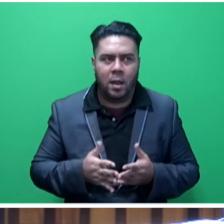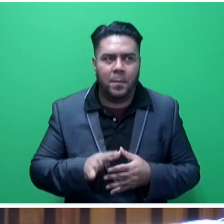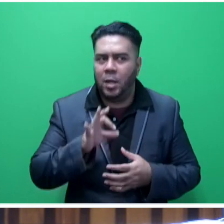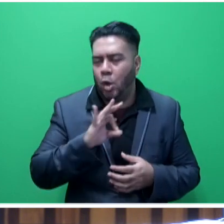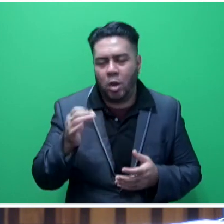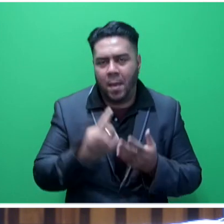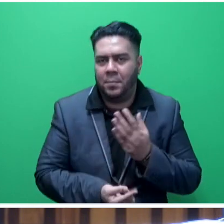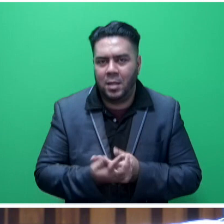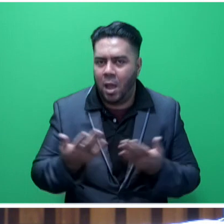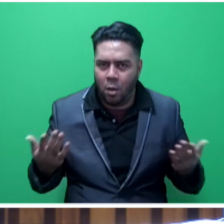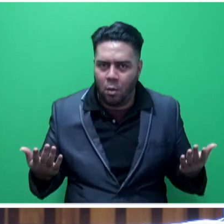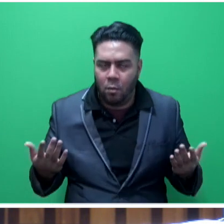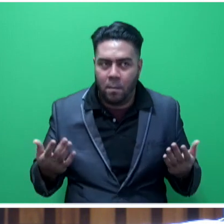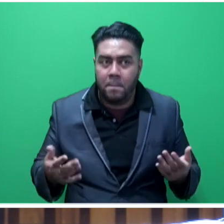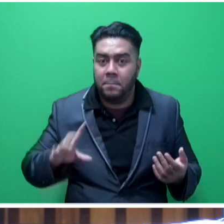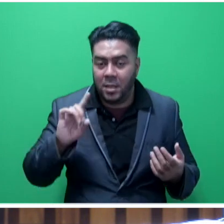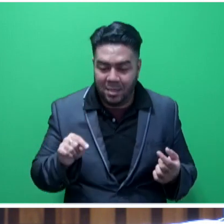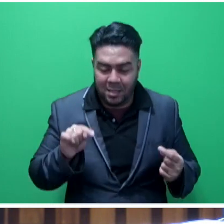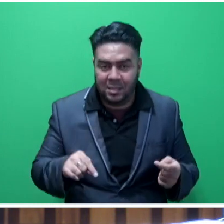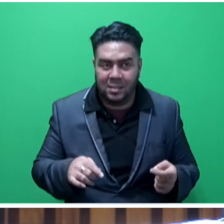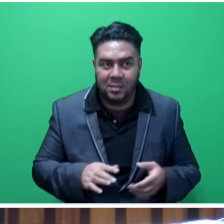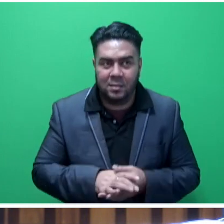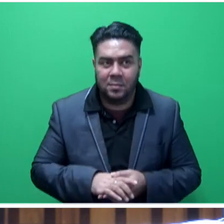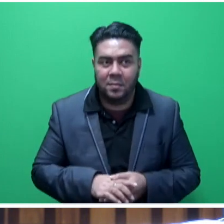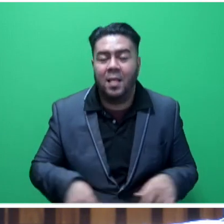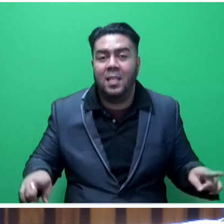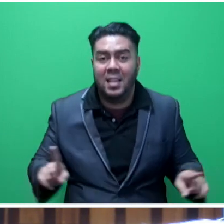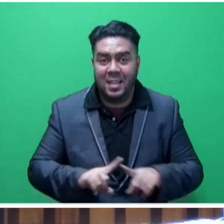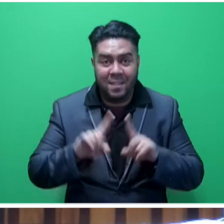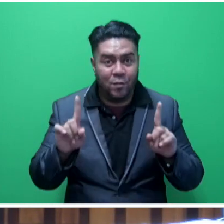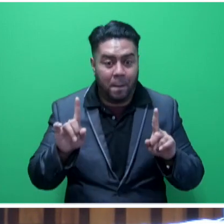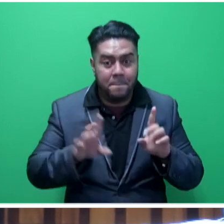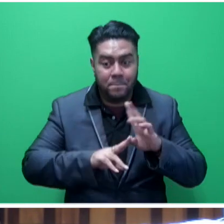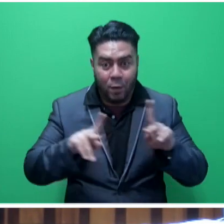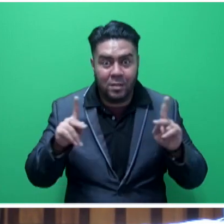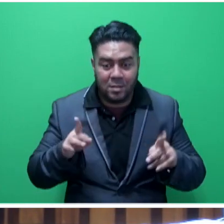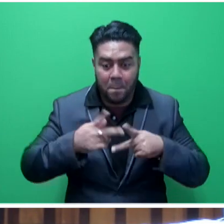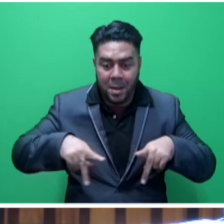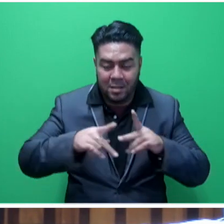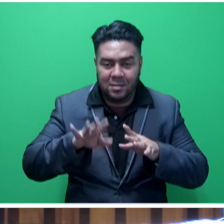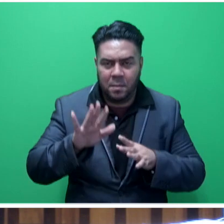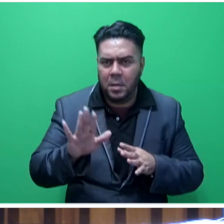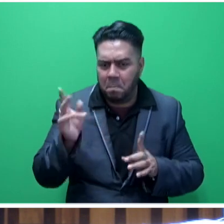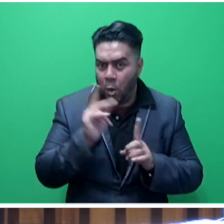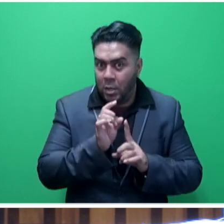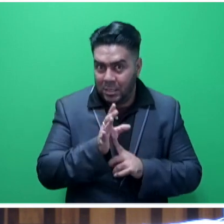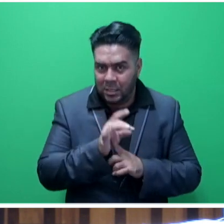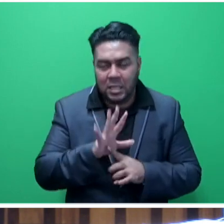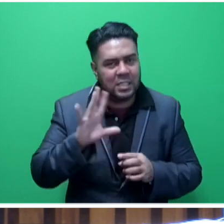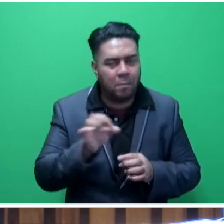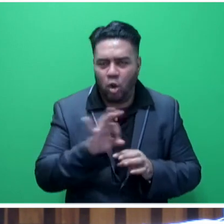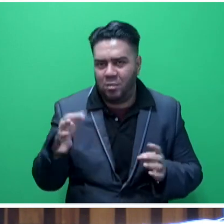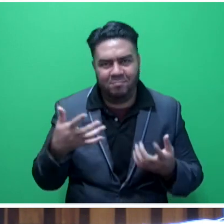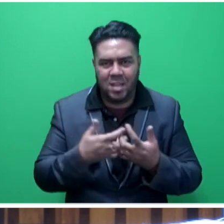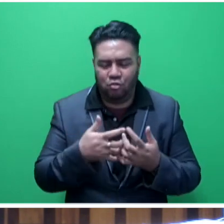necessarily happen. So, this is up to, obviously, the different provinces to decide. But in terms of relevance, some of it may no longer be relevant